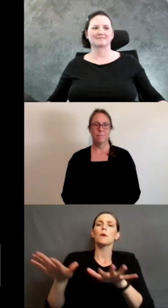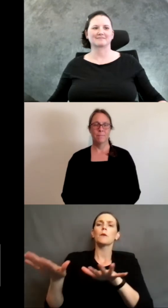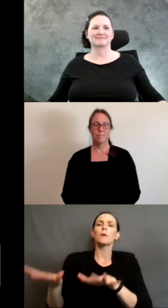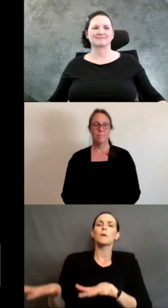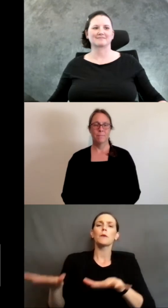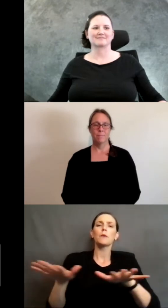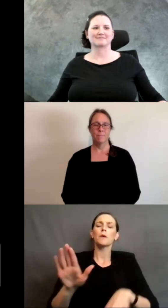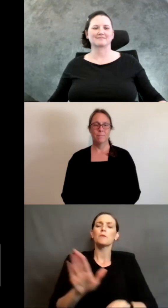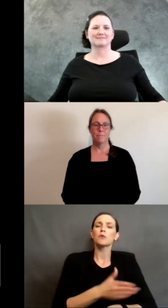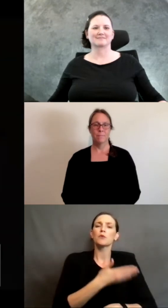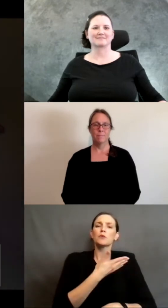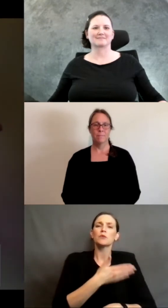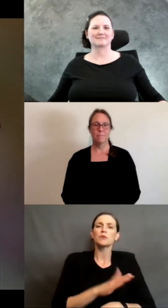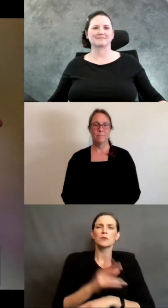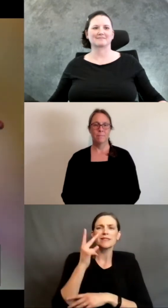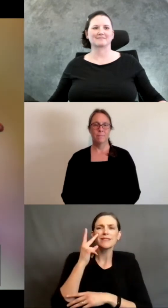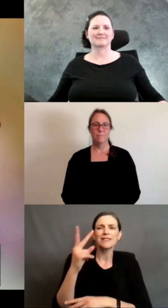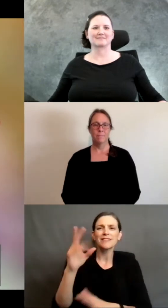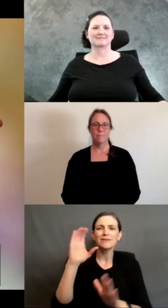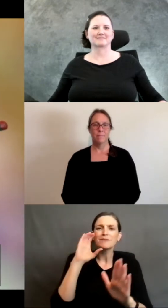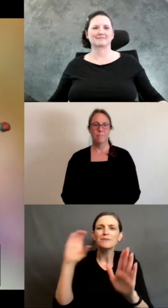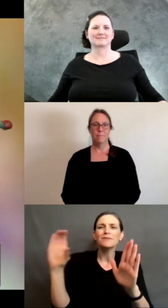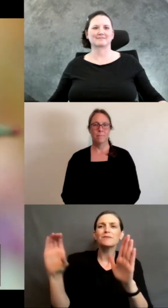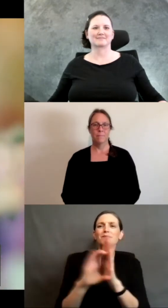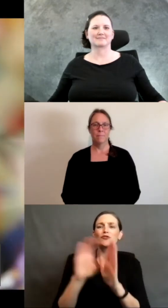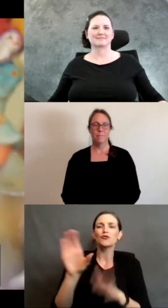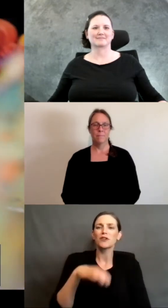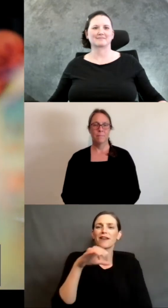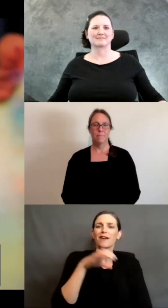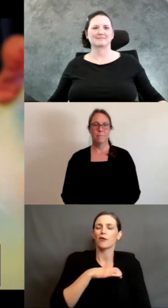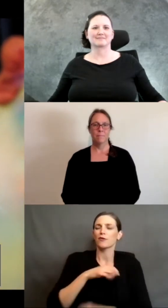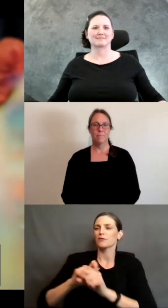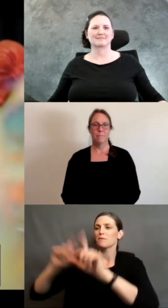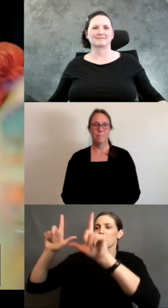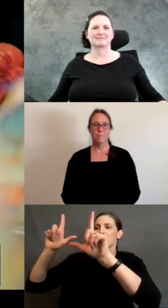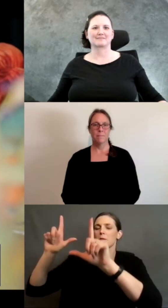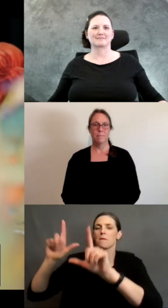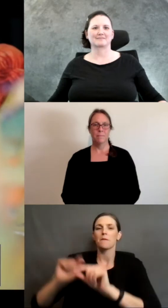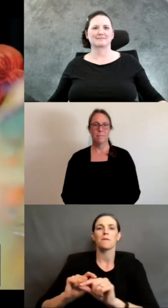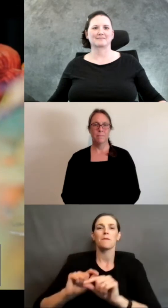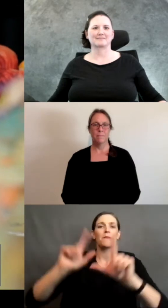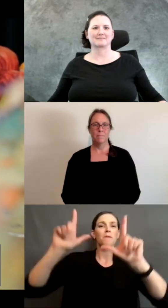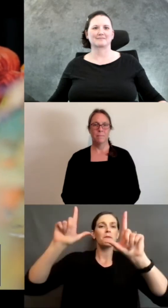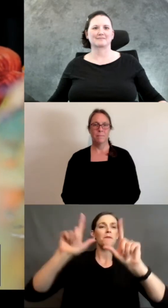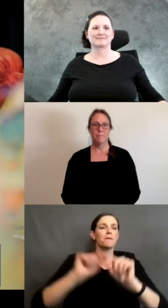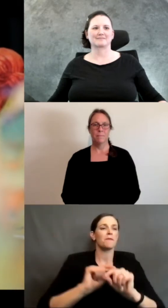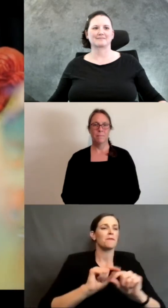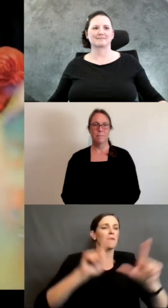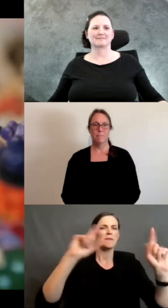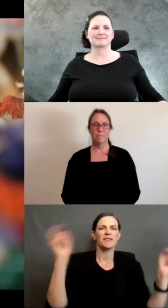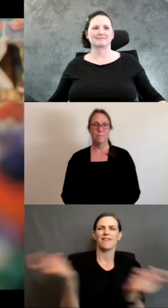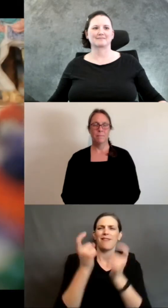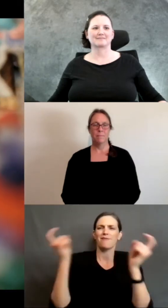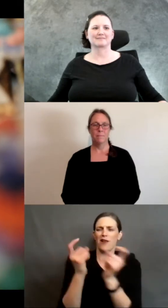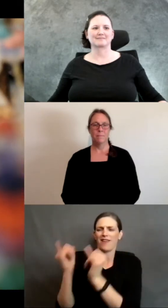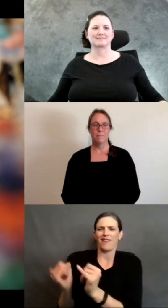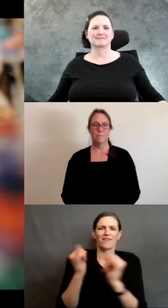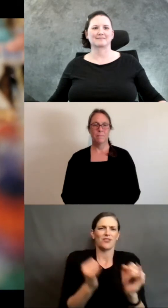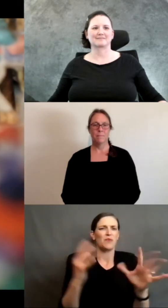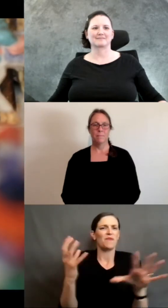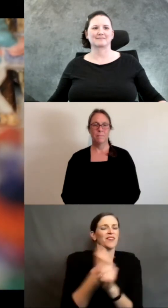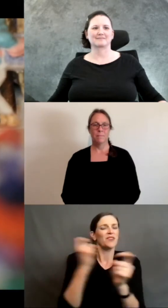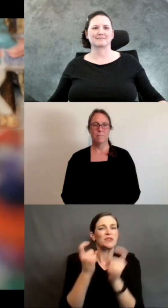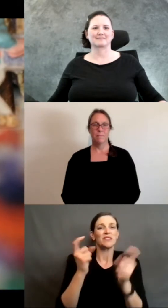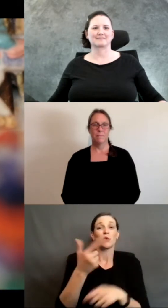We see a montage of each of the characters celebrating their individual victories. On Guvtilda